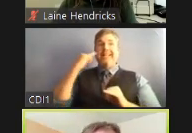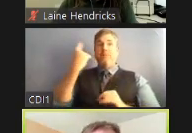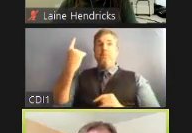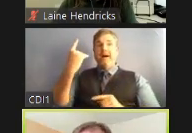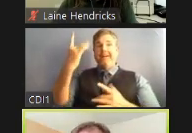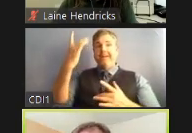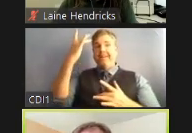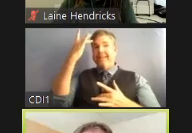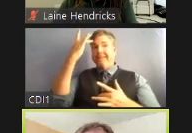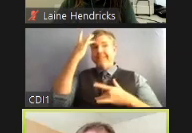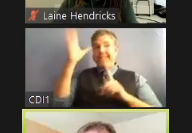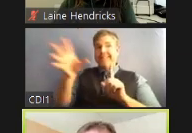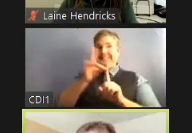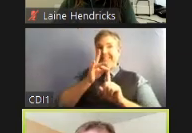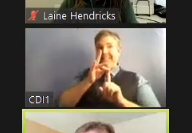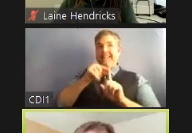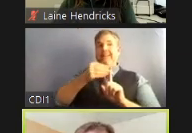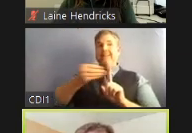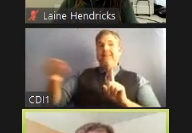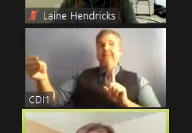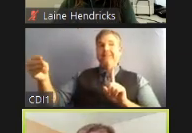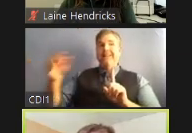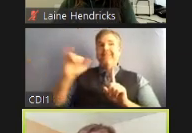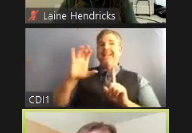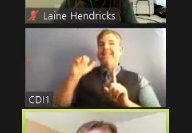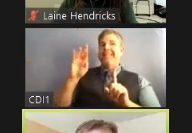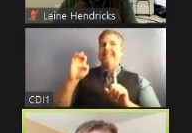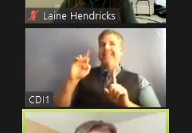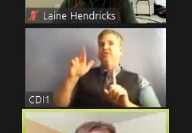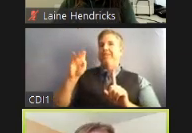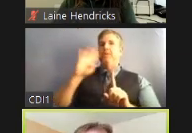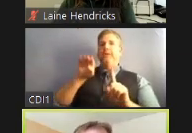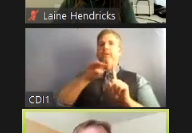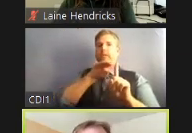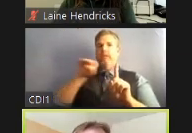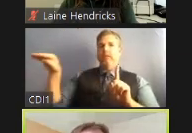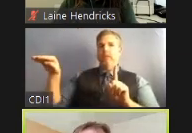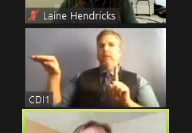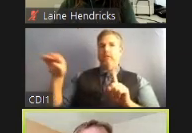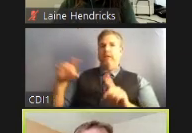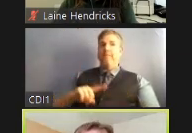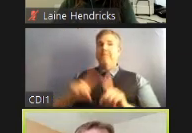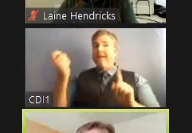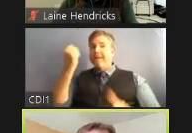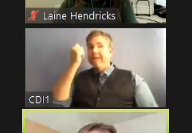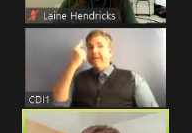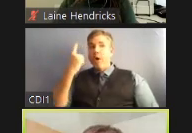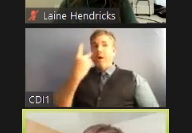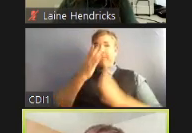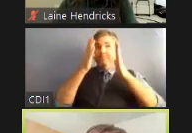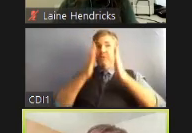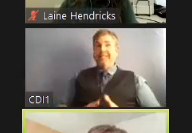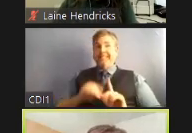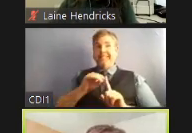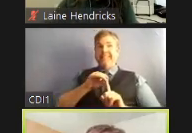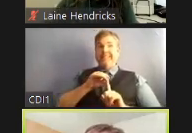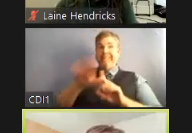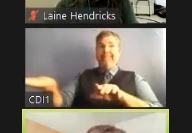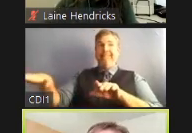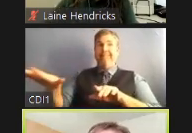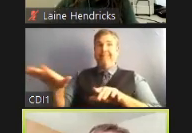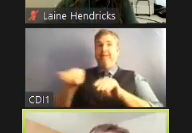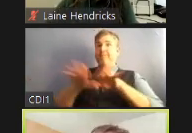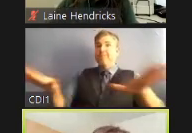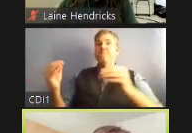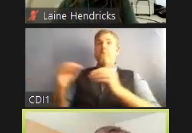same over time. If each person that's infected infects more than one person, then you have more cases over time. If everyone